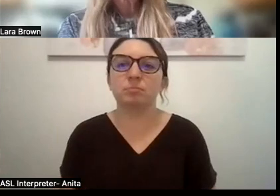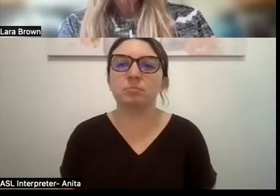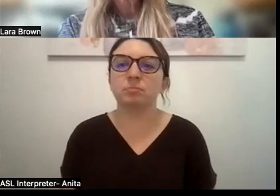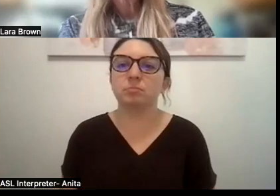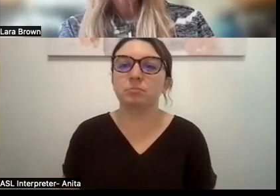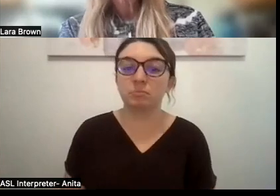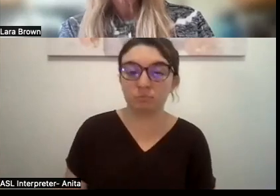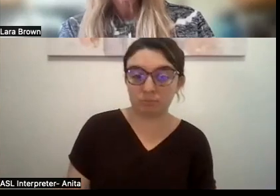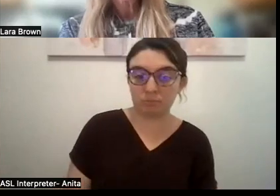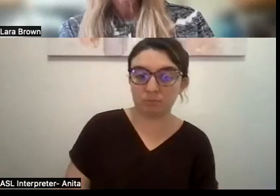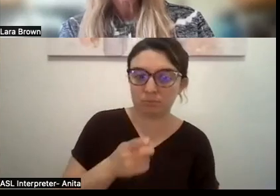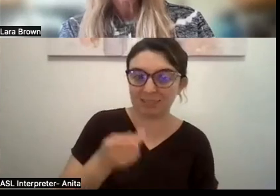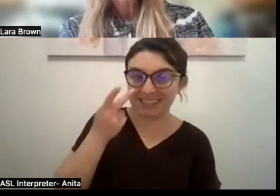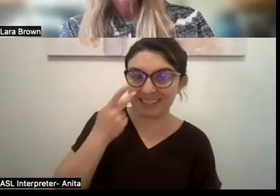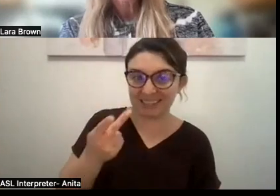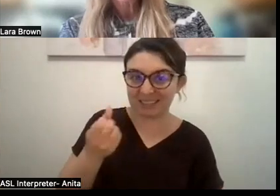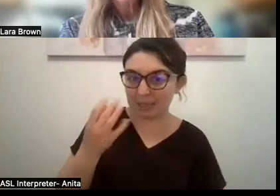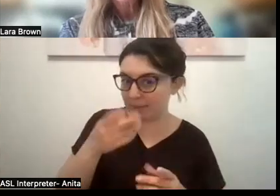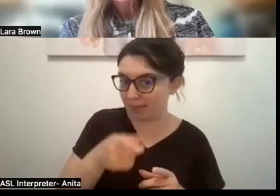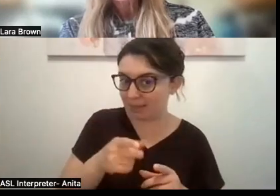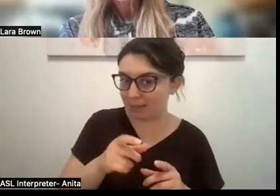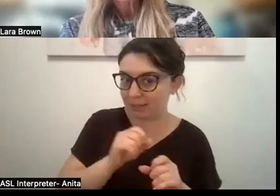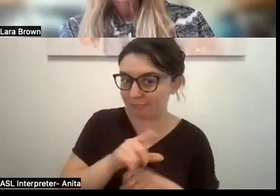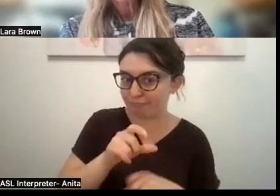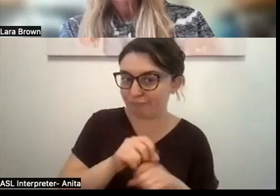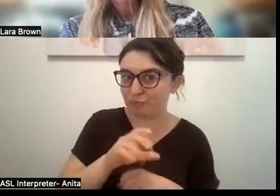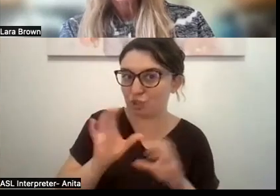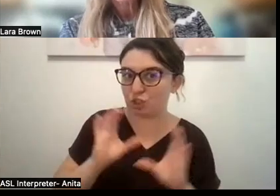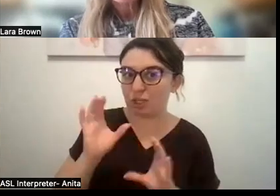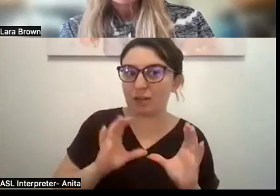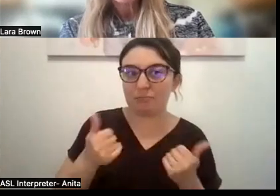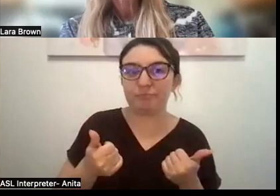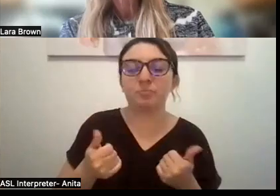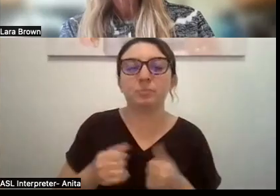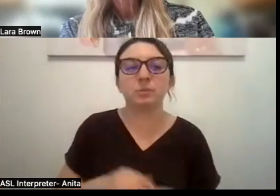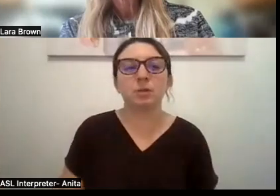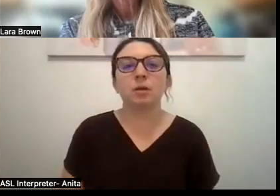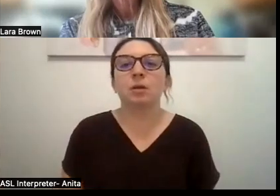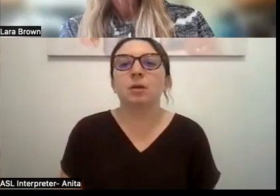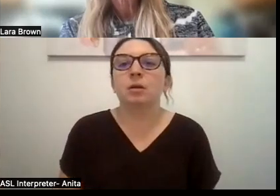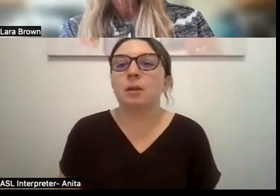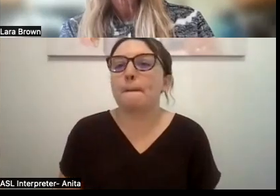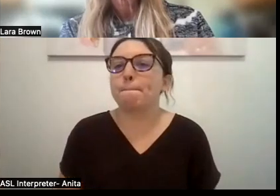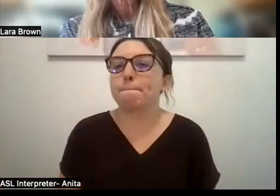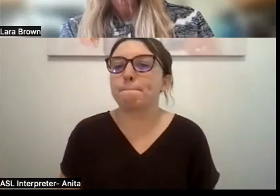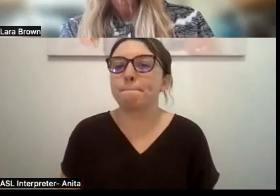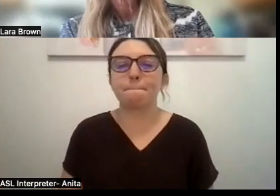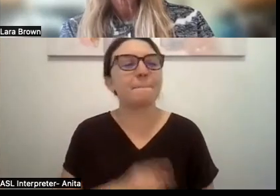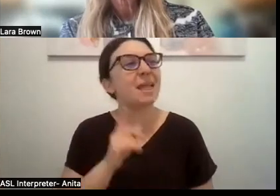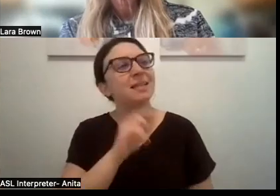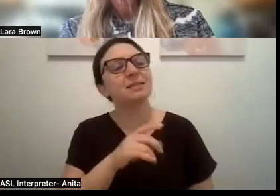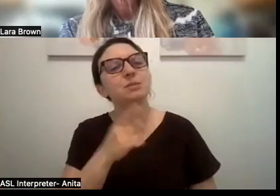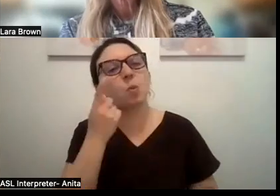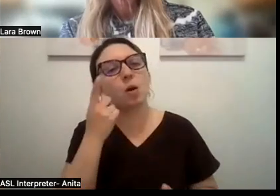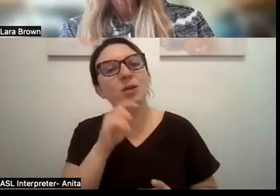I see a lot of you are connecting in the chat room, so that's great. I saw a question in there regarding what's the uniform event. So that is